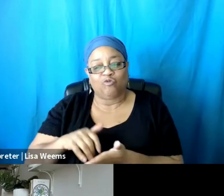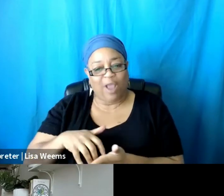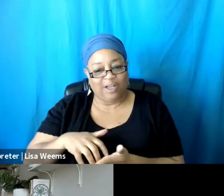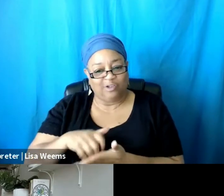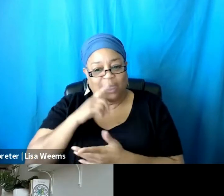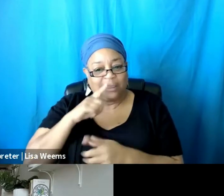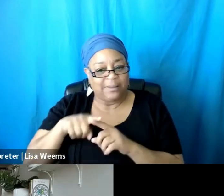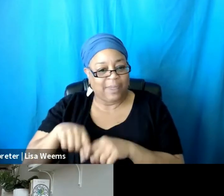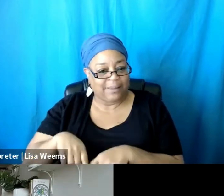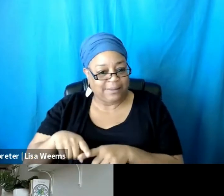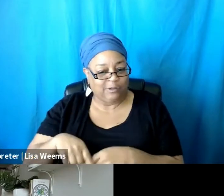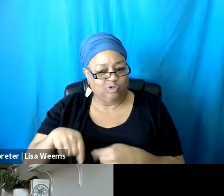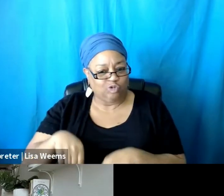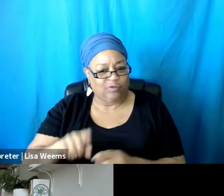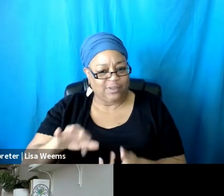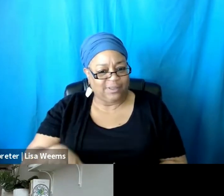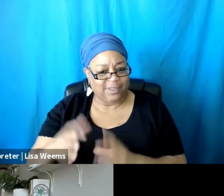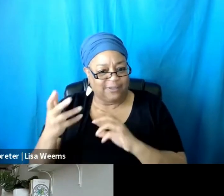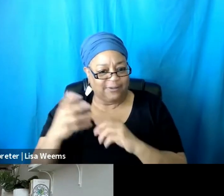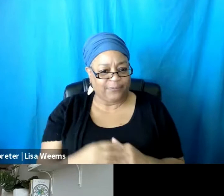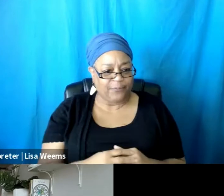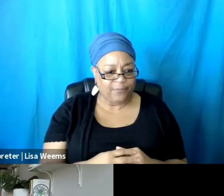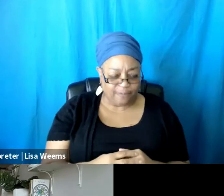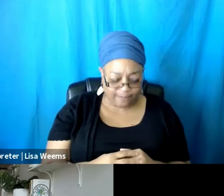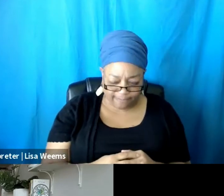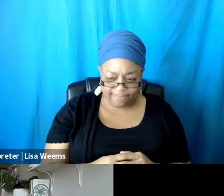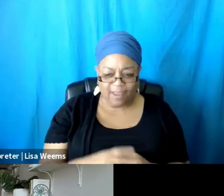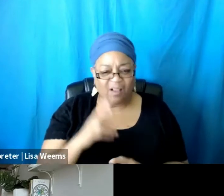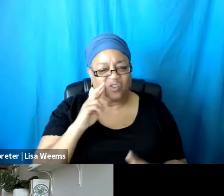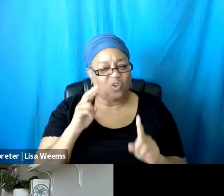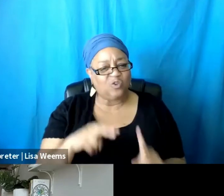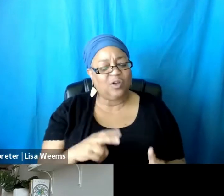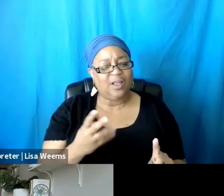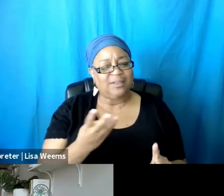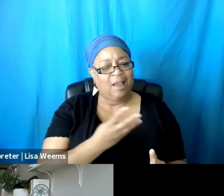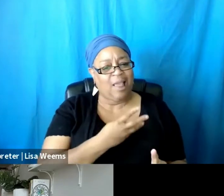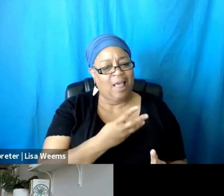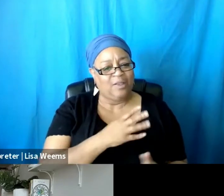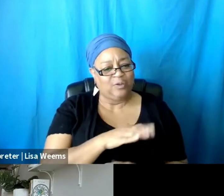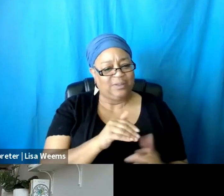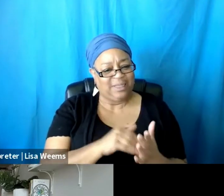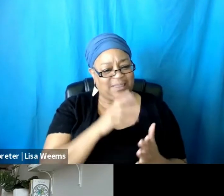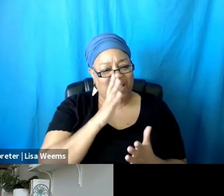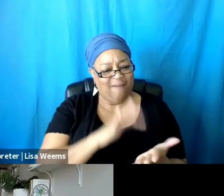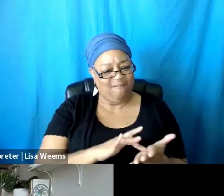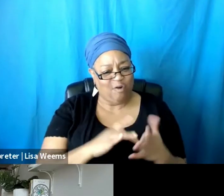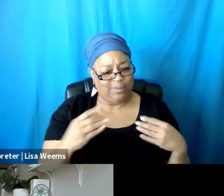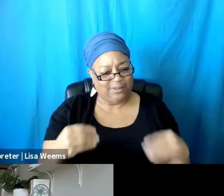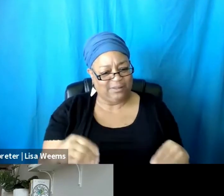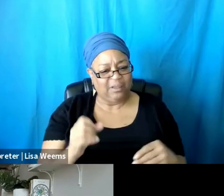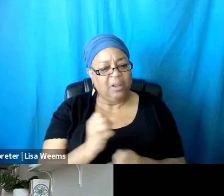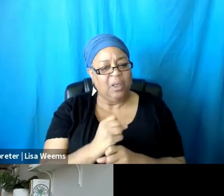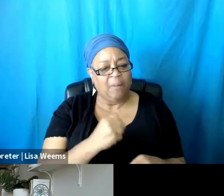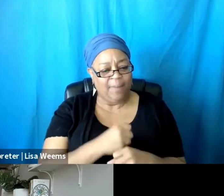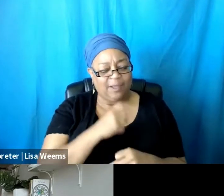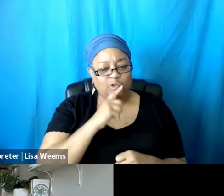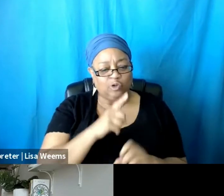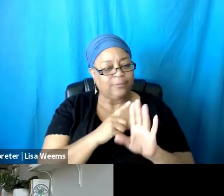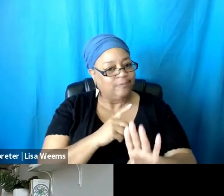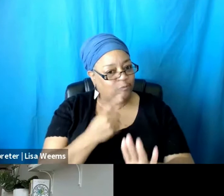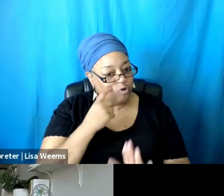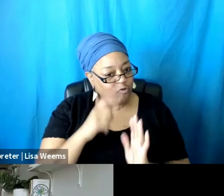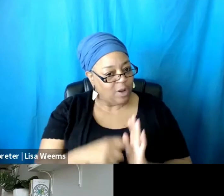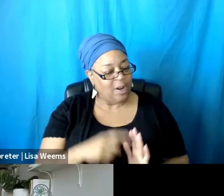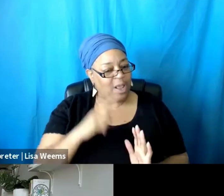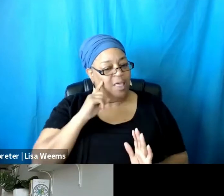up the tremendous work that dialysis centers and pharmacies have done over the years to make sure that recognizing that they are dealing